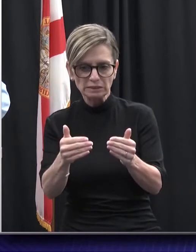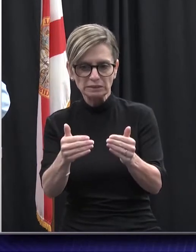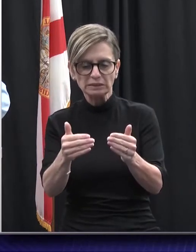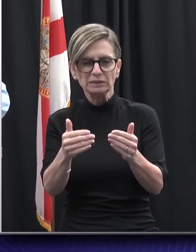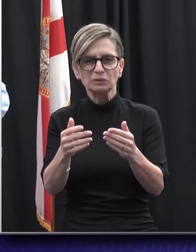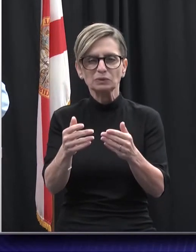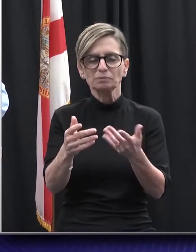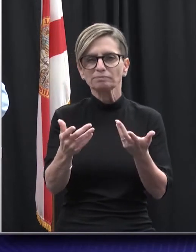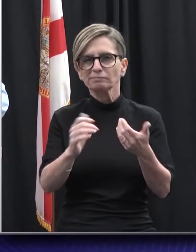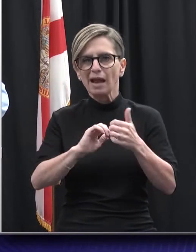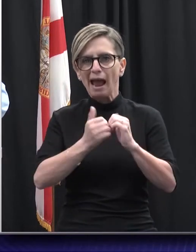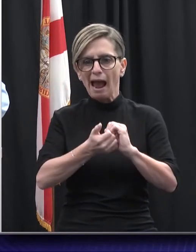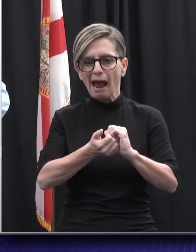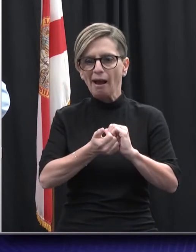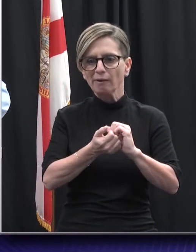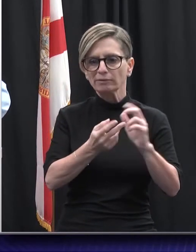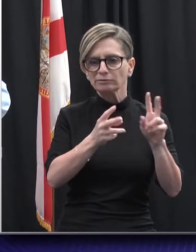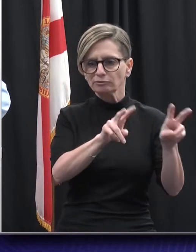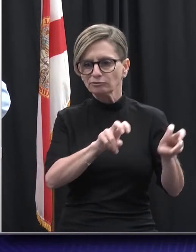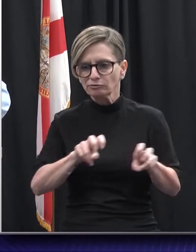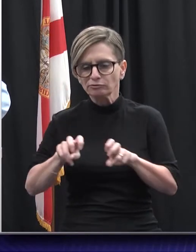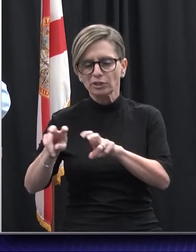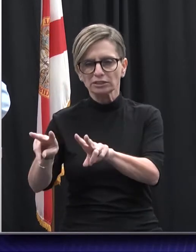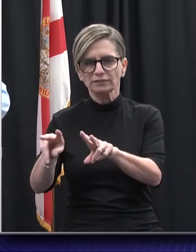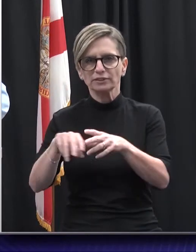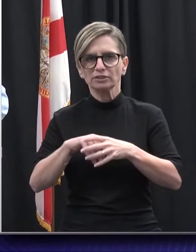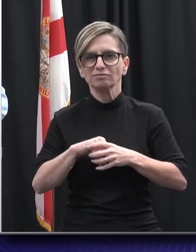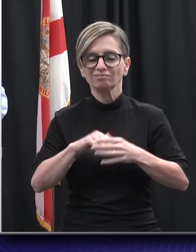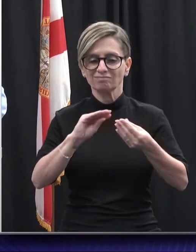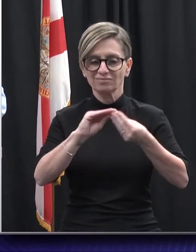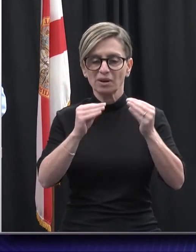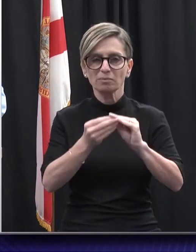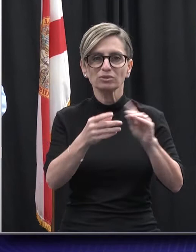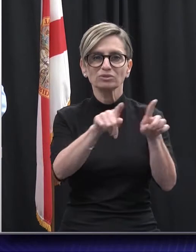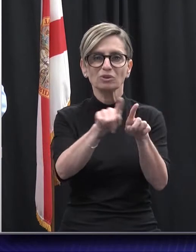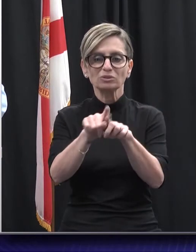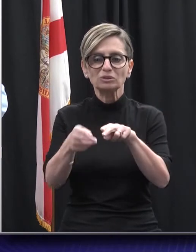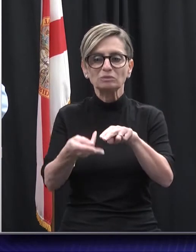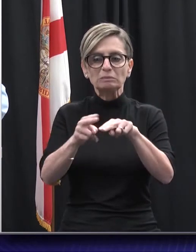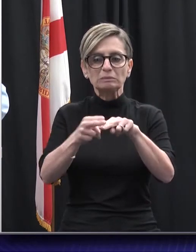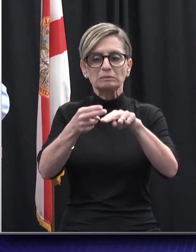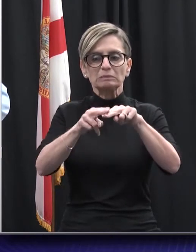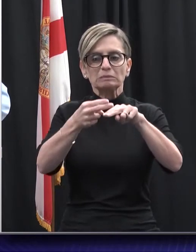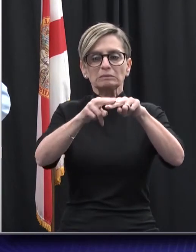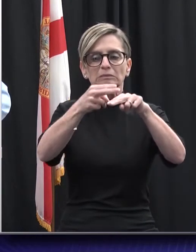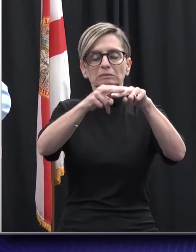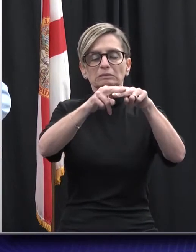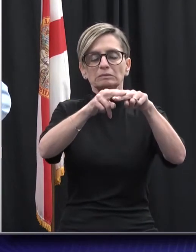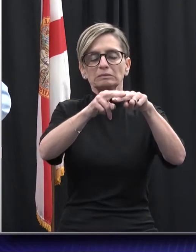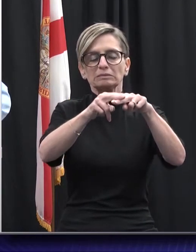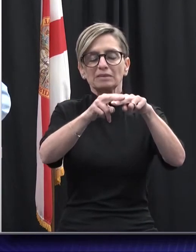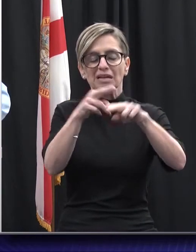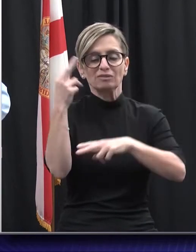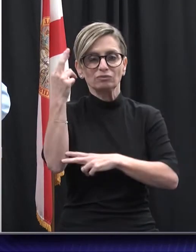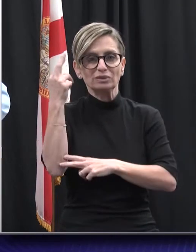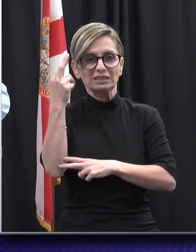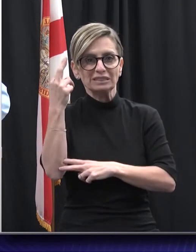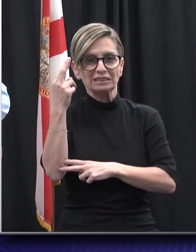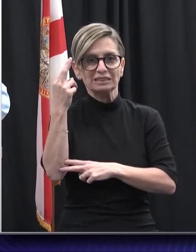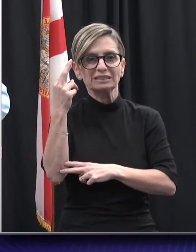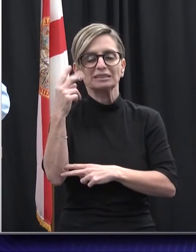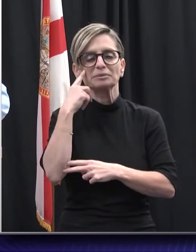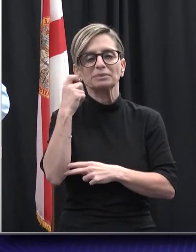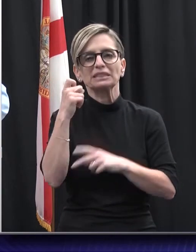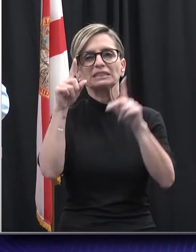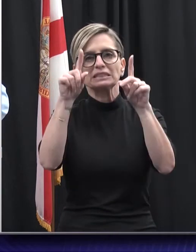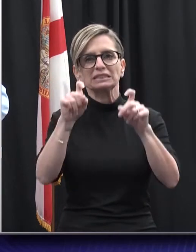taking place. We know that numbers have also increased, as Howard mentioned, and that is because testing has increased